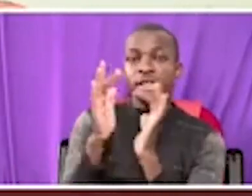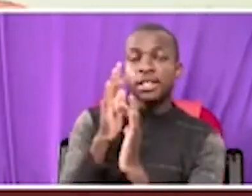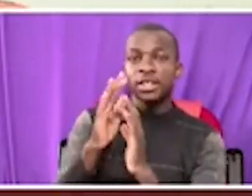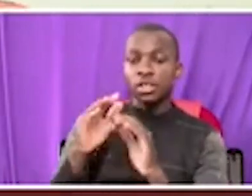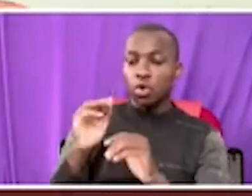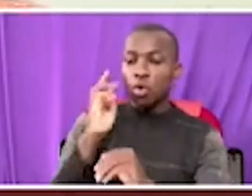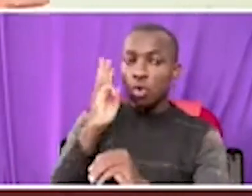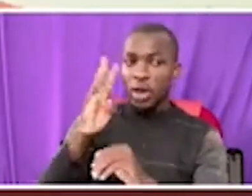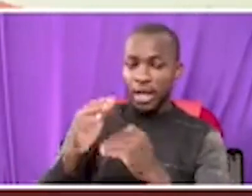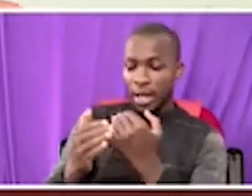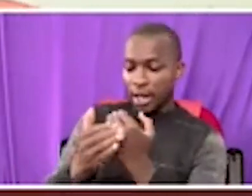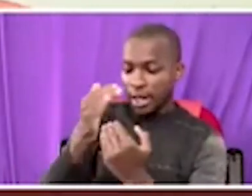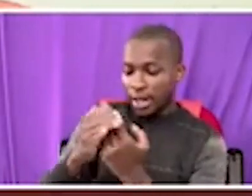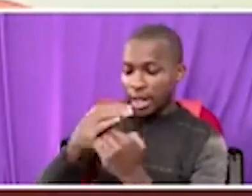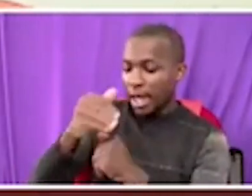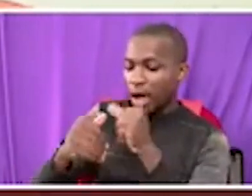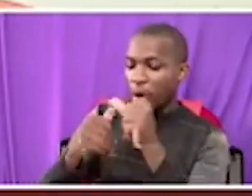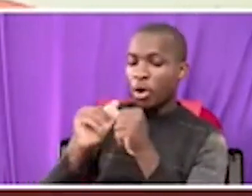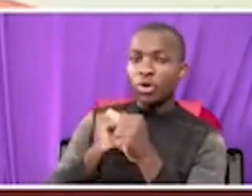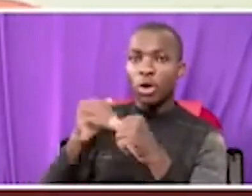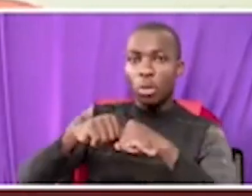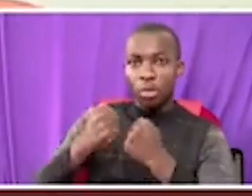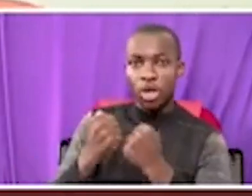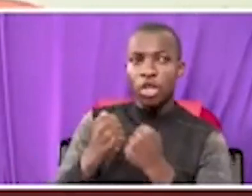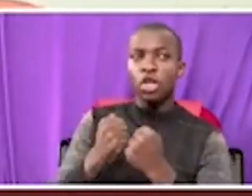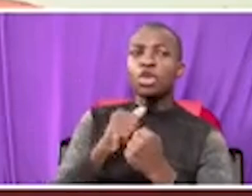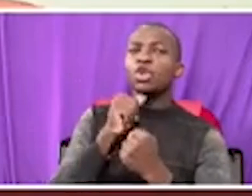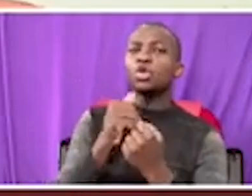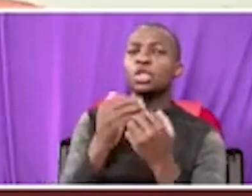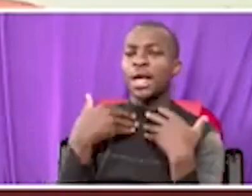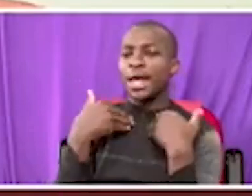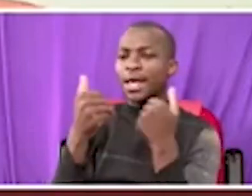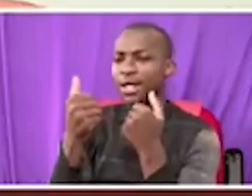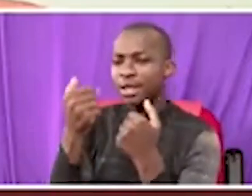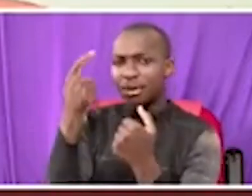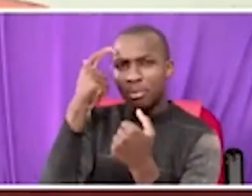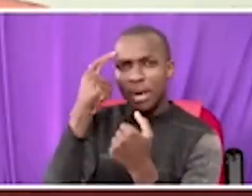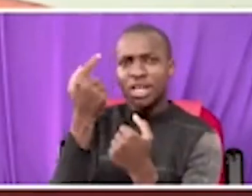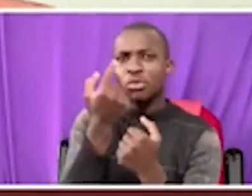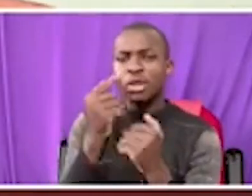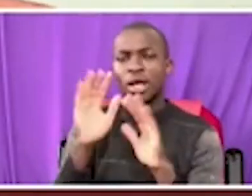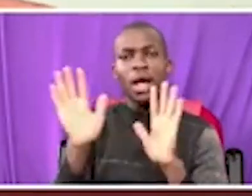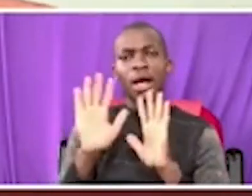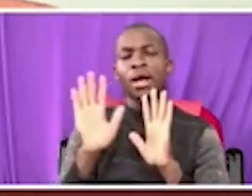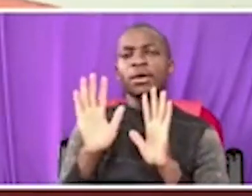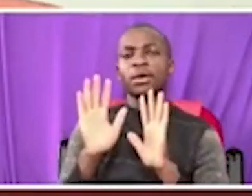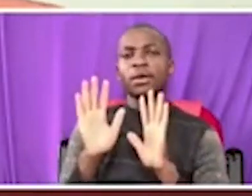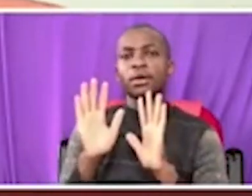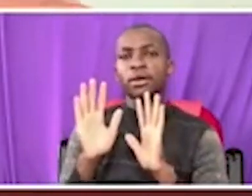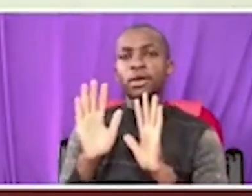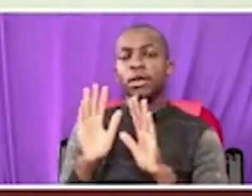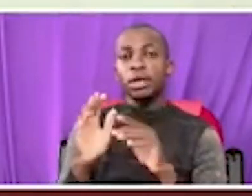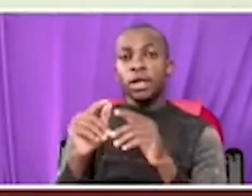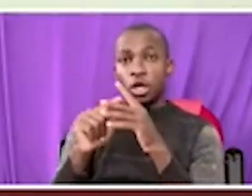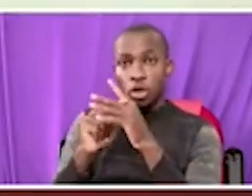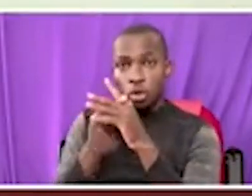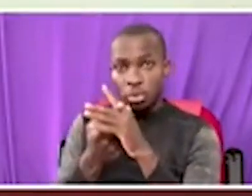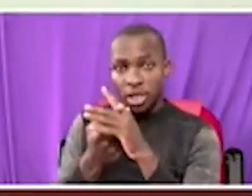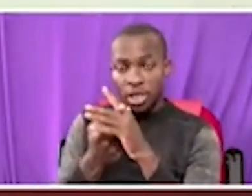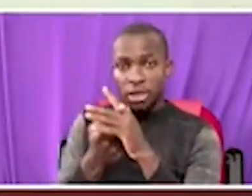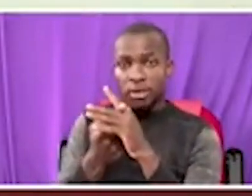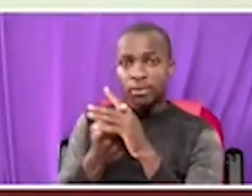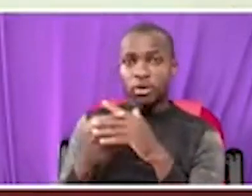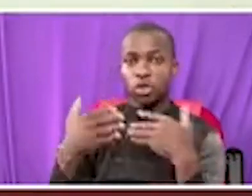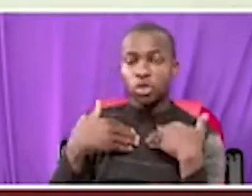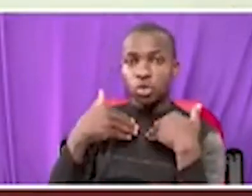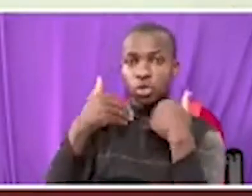brokenness. Not only by healing our minds, but also by healing our morals. You begin with the mind. To heal